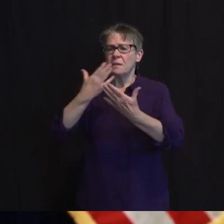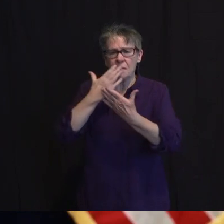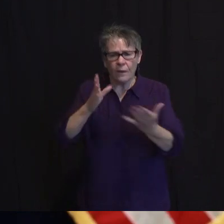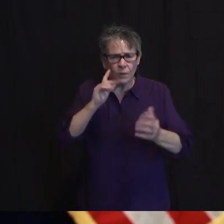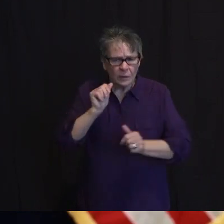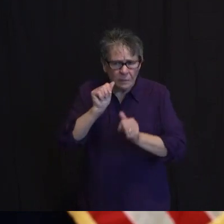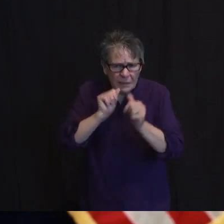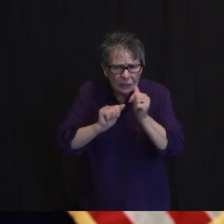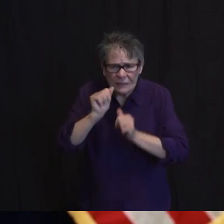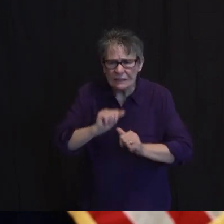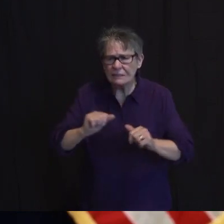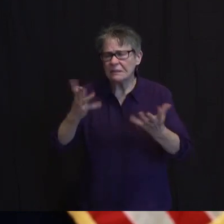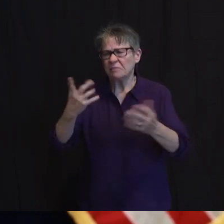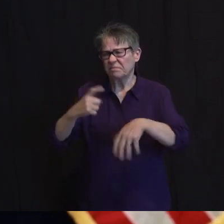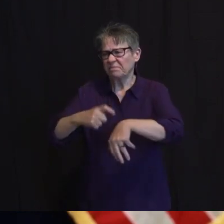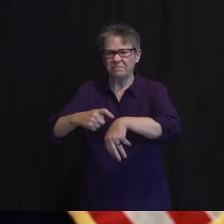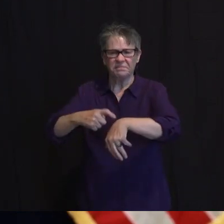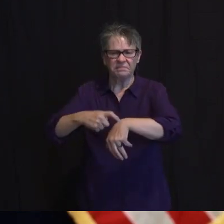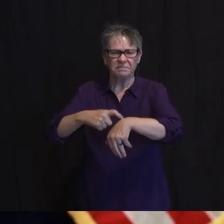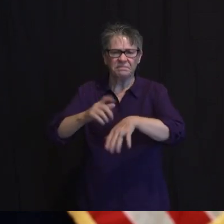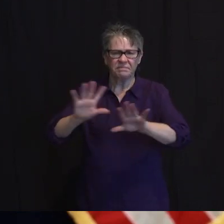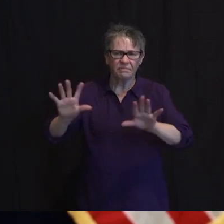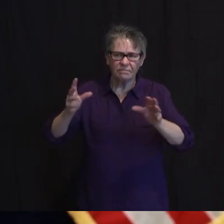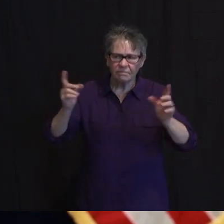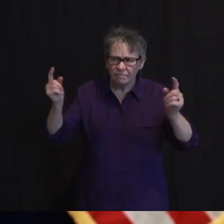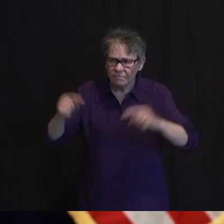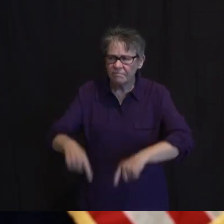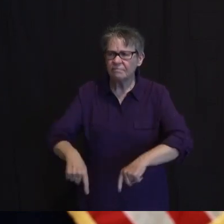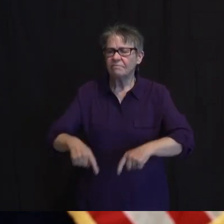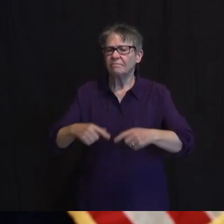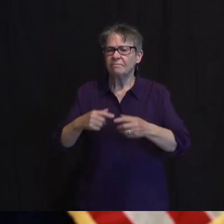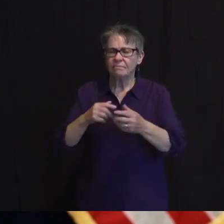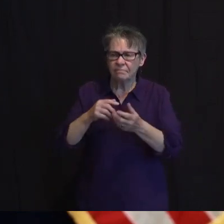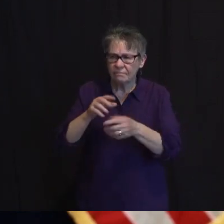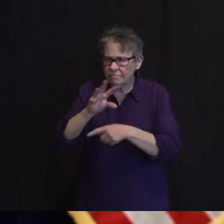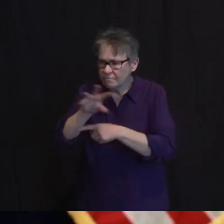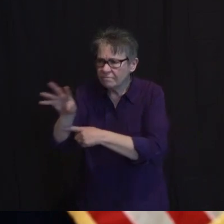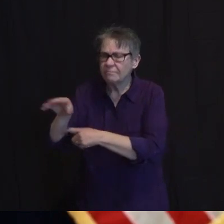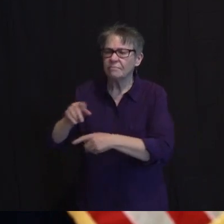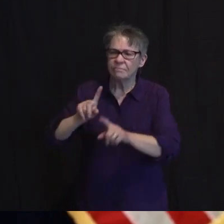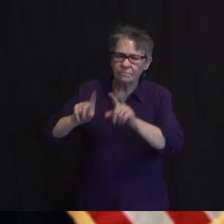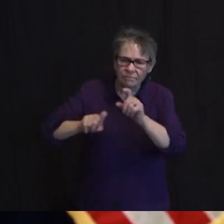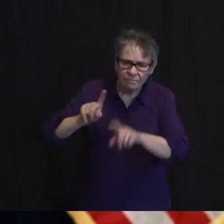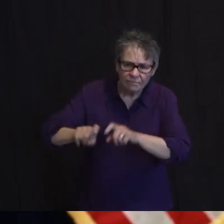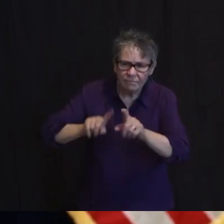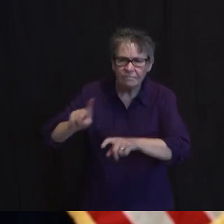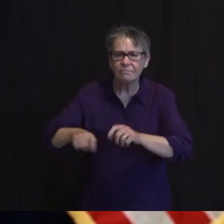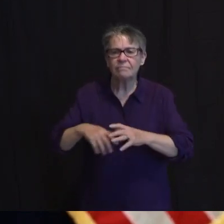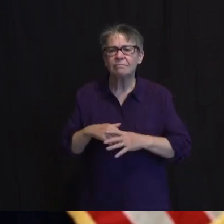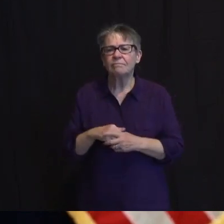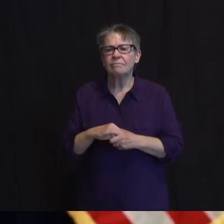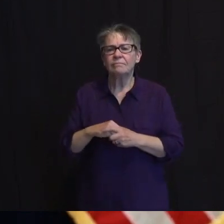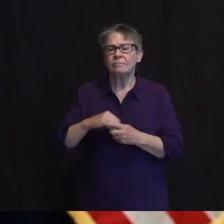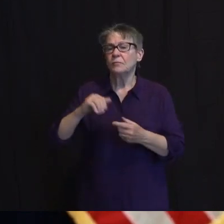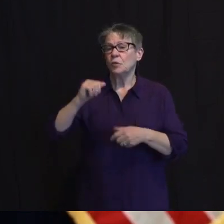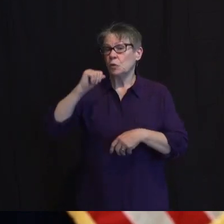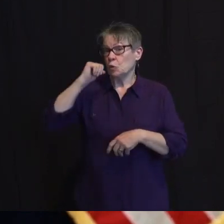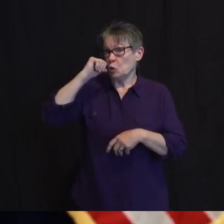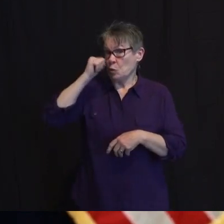Tomorrow, unless you hear otherwise, we're going to get back to our 1 p.m. slot right here.